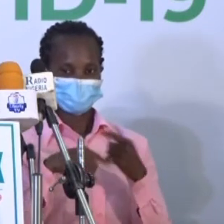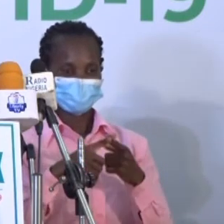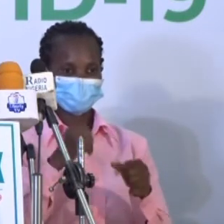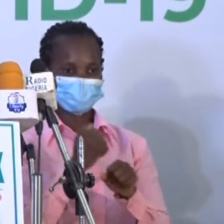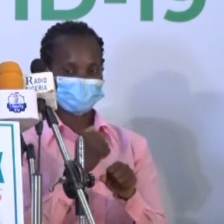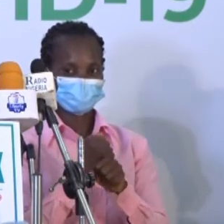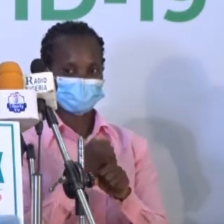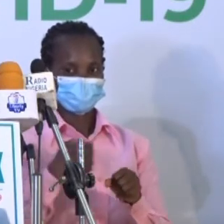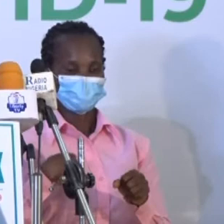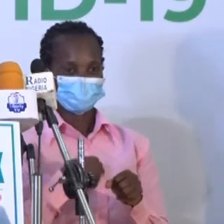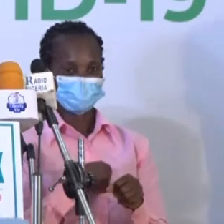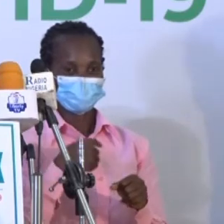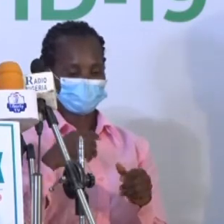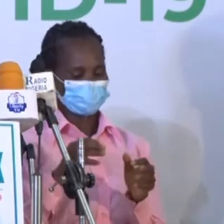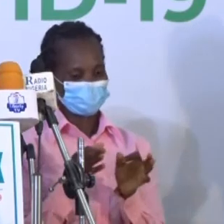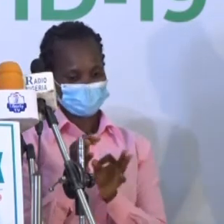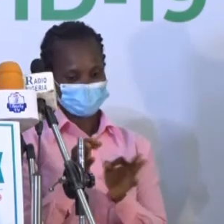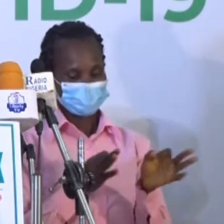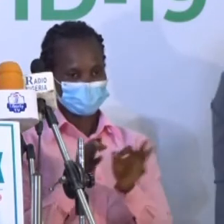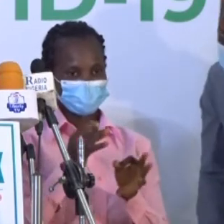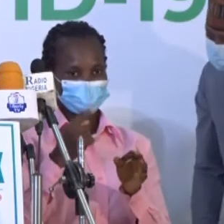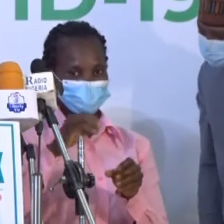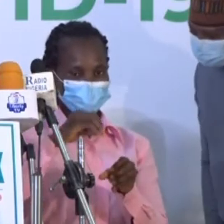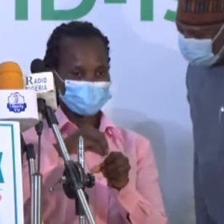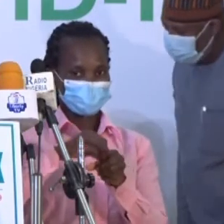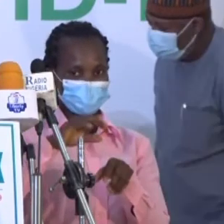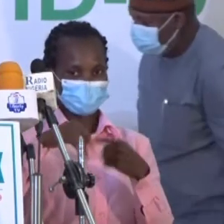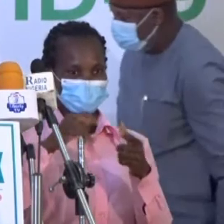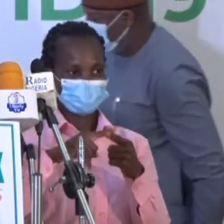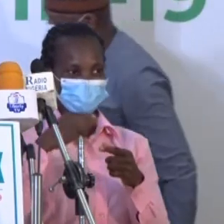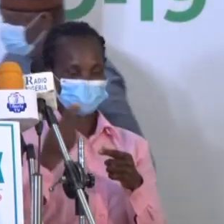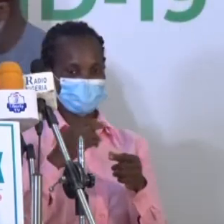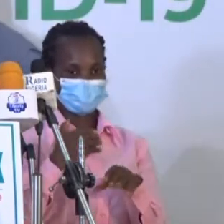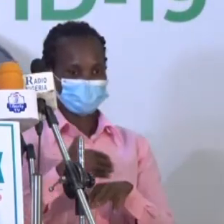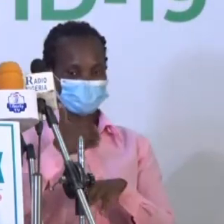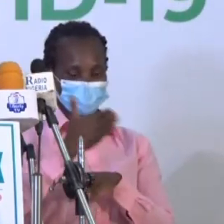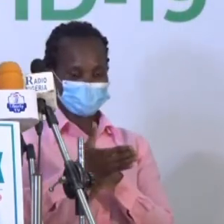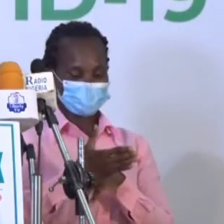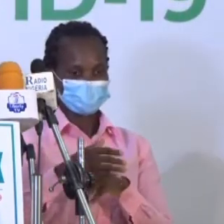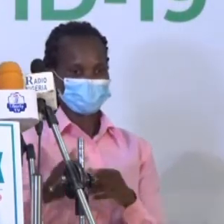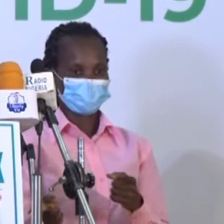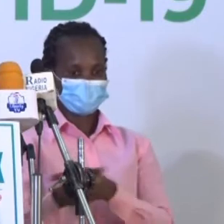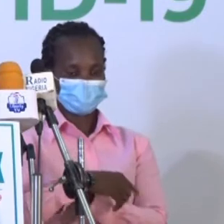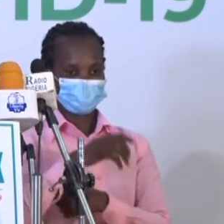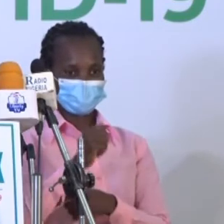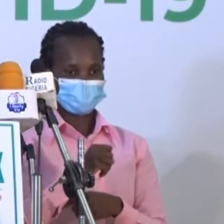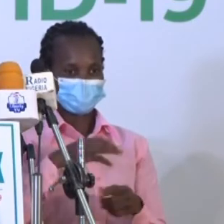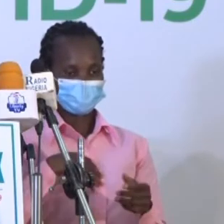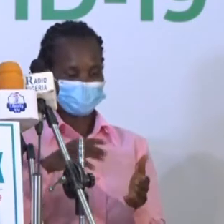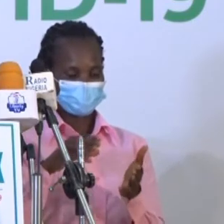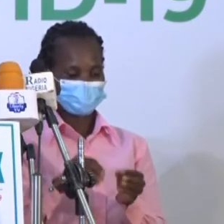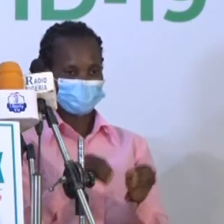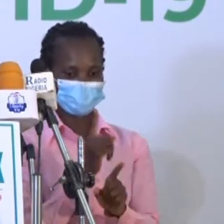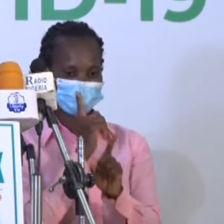to define the context in which they can be used over the next few days and publish that on